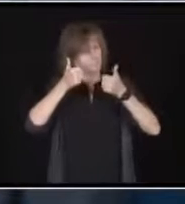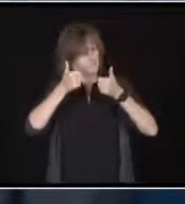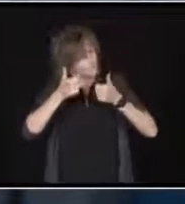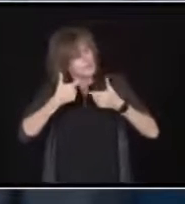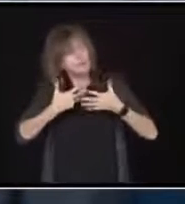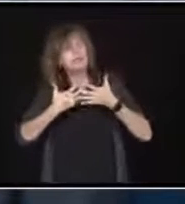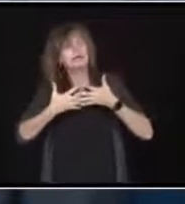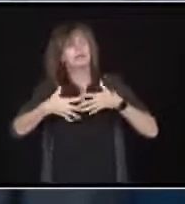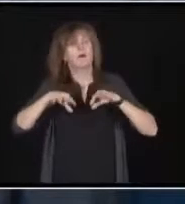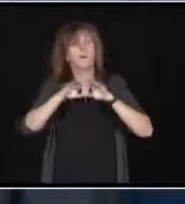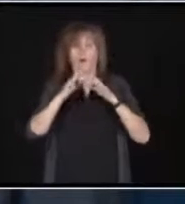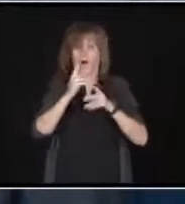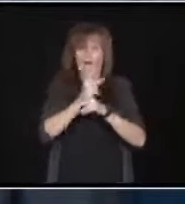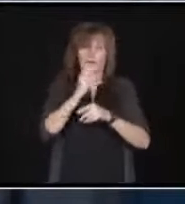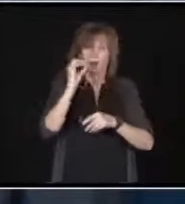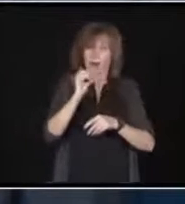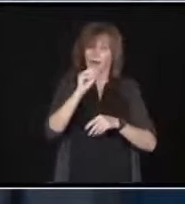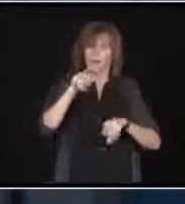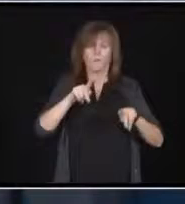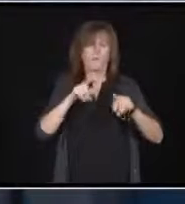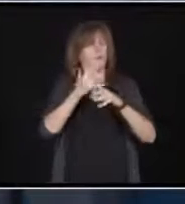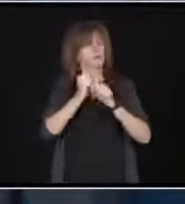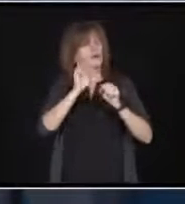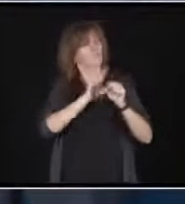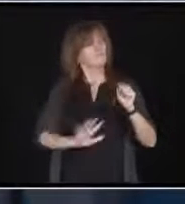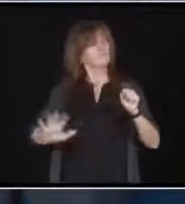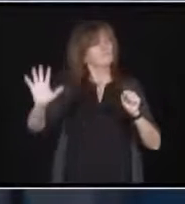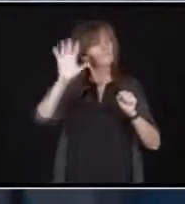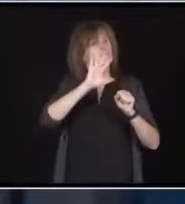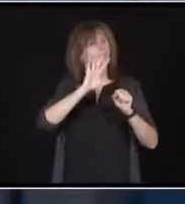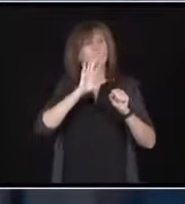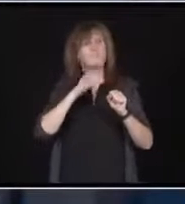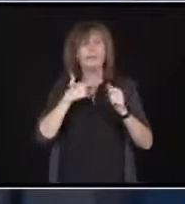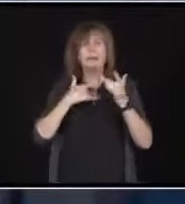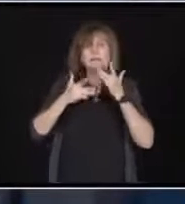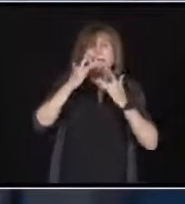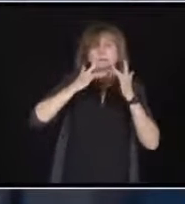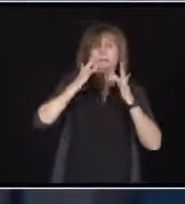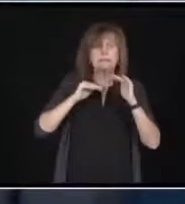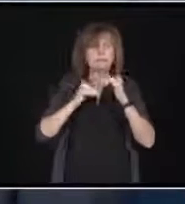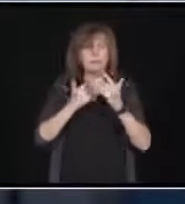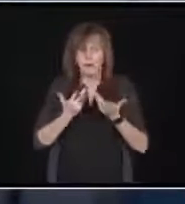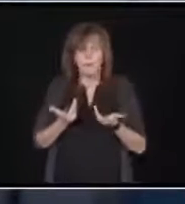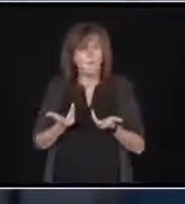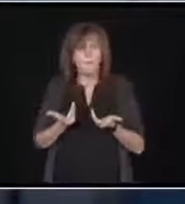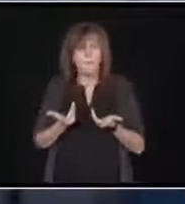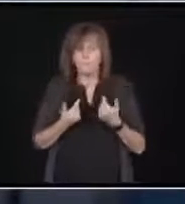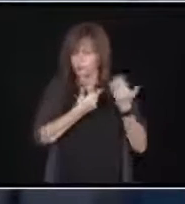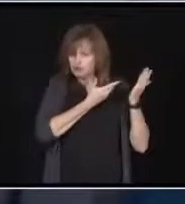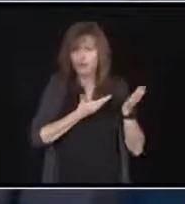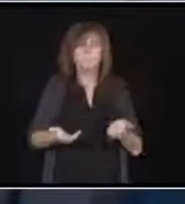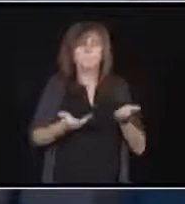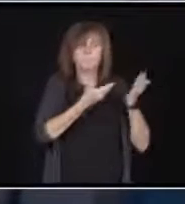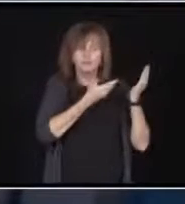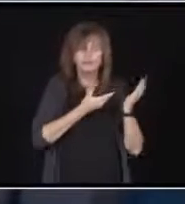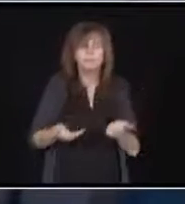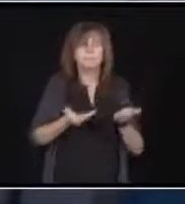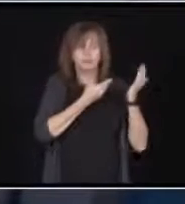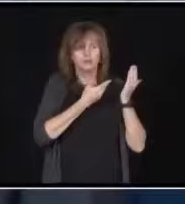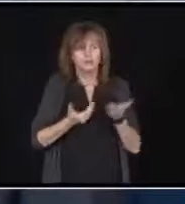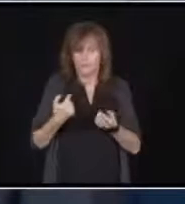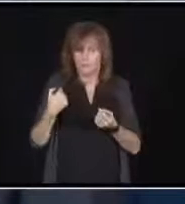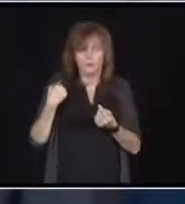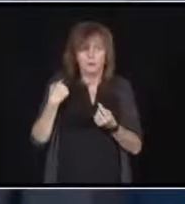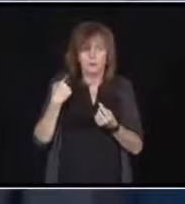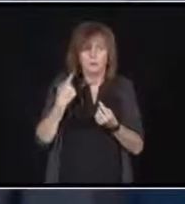Safe plan. But there are no shortages. We started receiving shipments, and we are receiving scheduled shipments. We expect a large one to